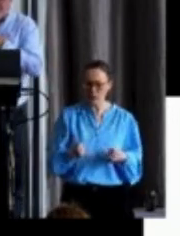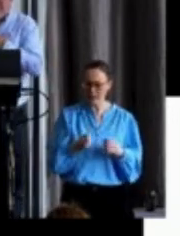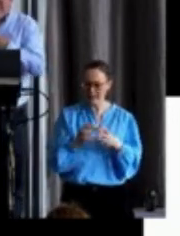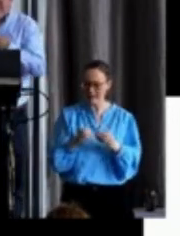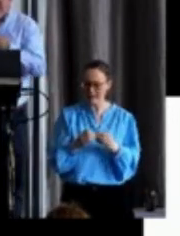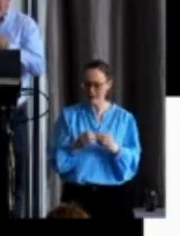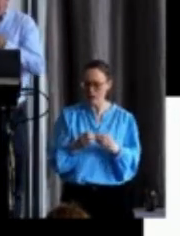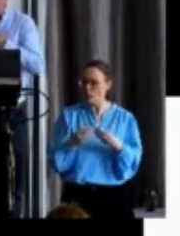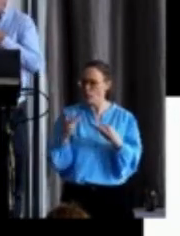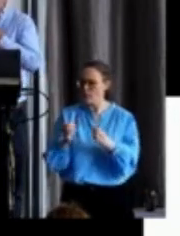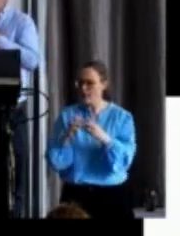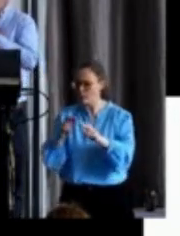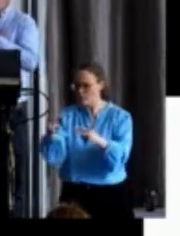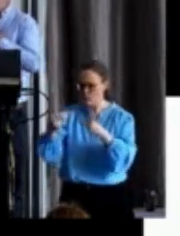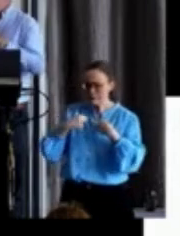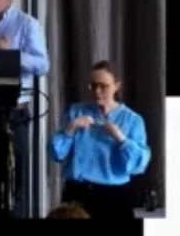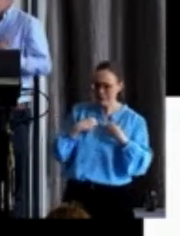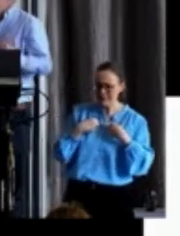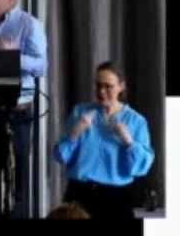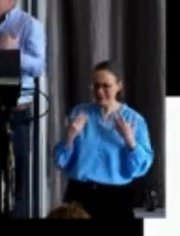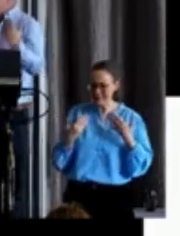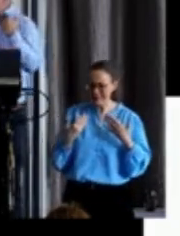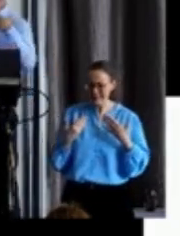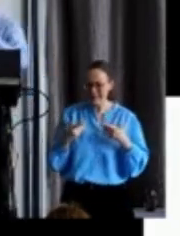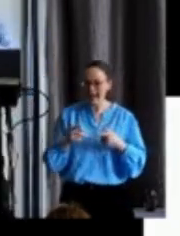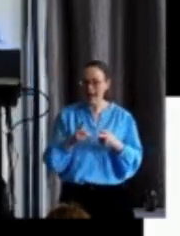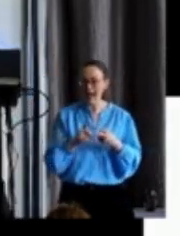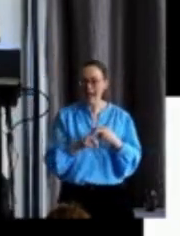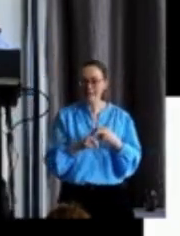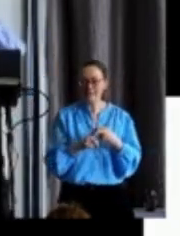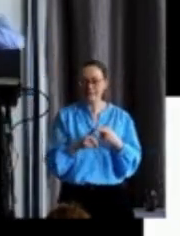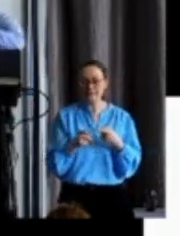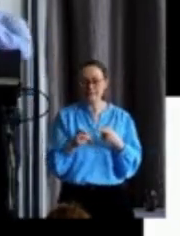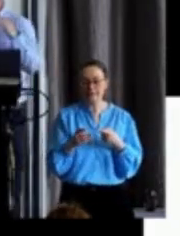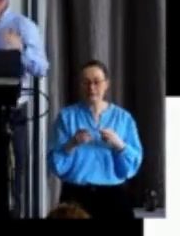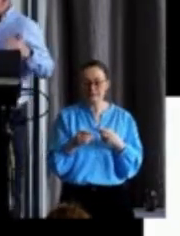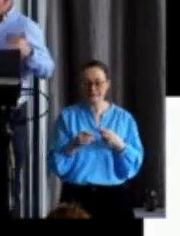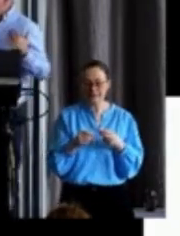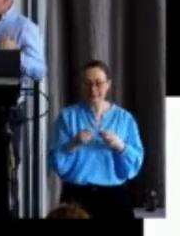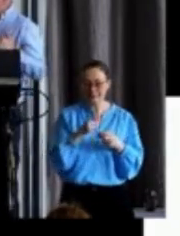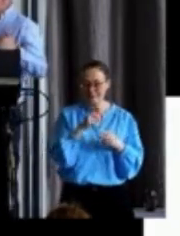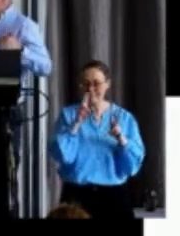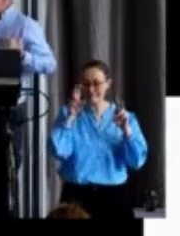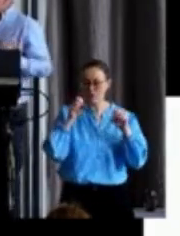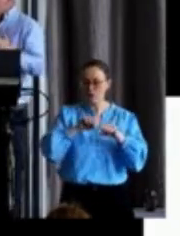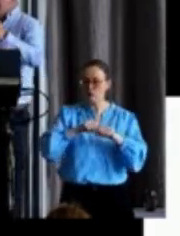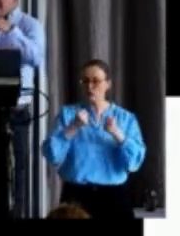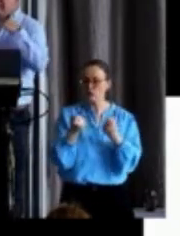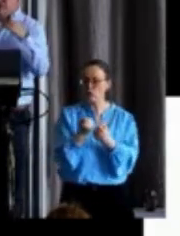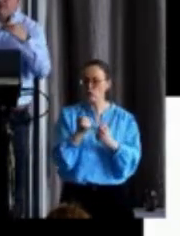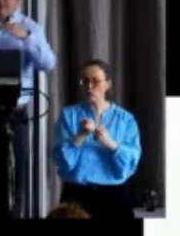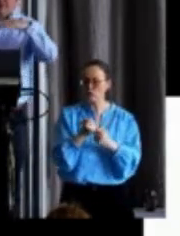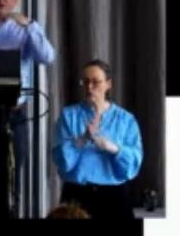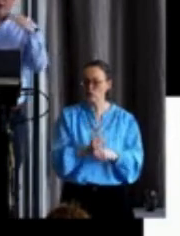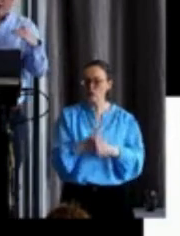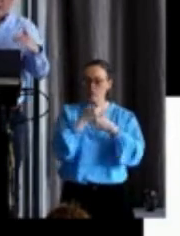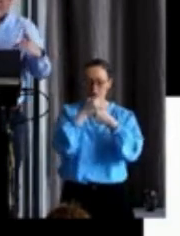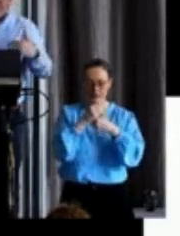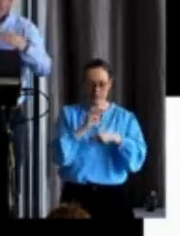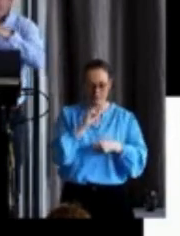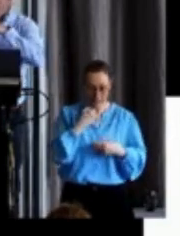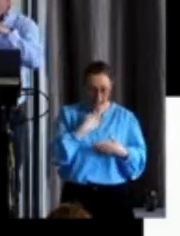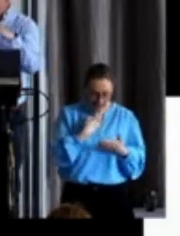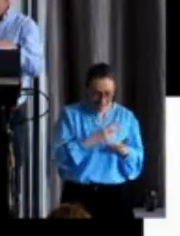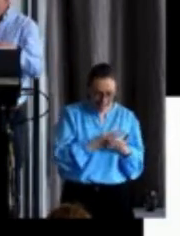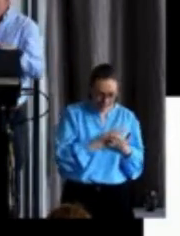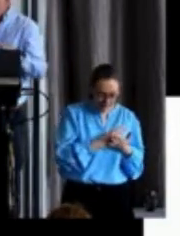person said to me. And I guess in the literature we call this social suffering. It's like that sort of, so you have epilepsy,